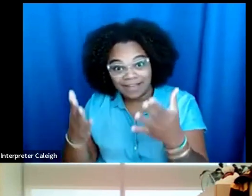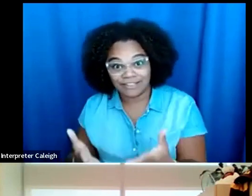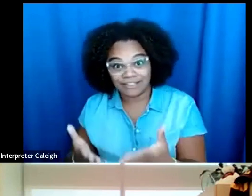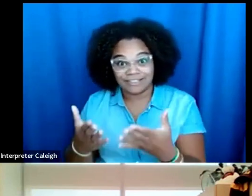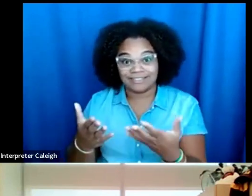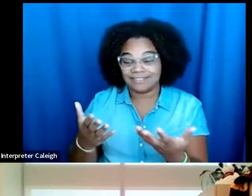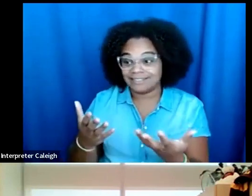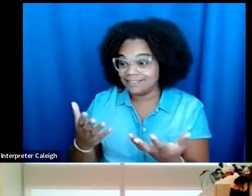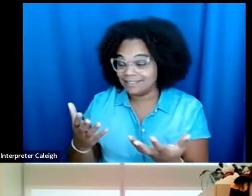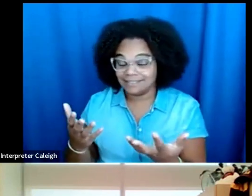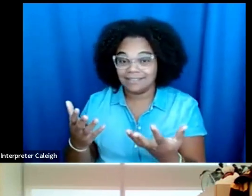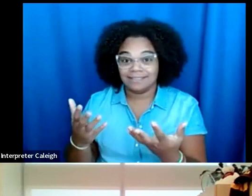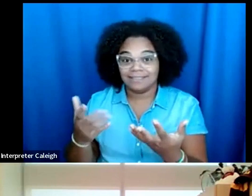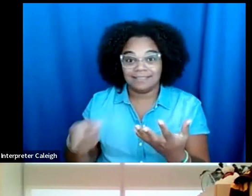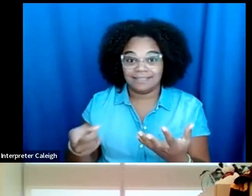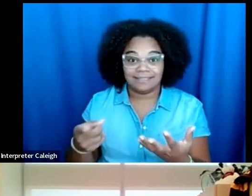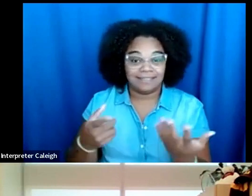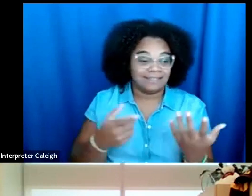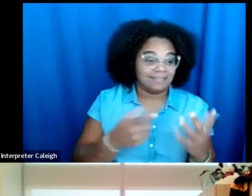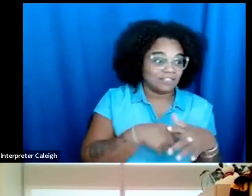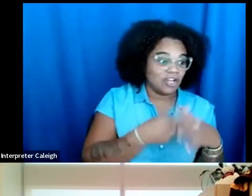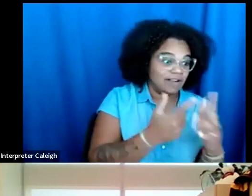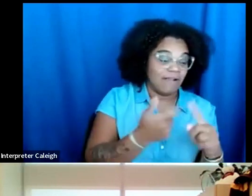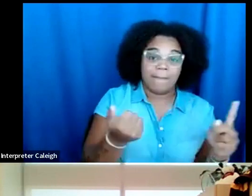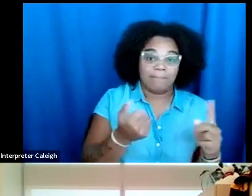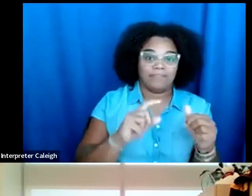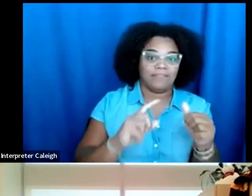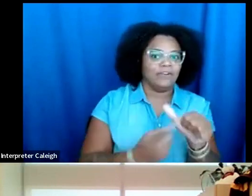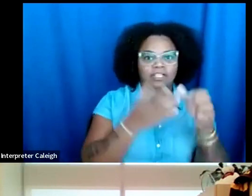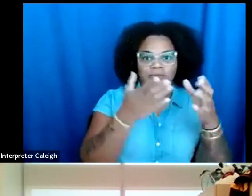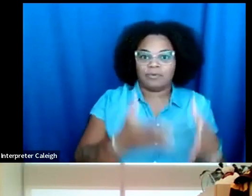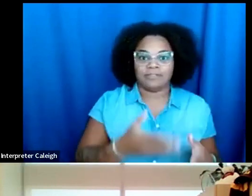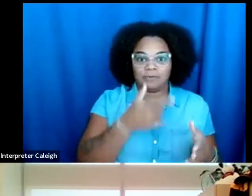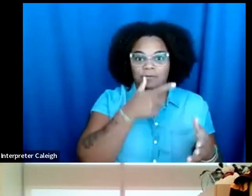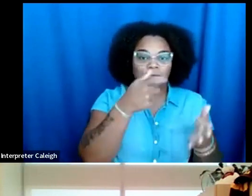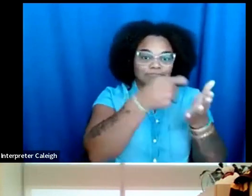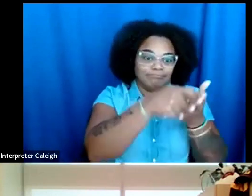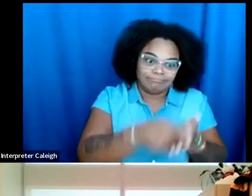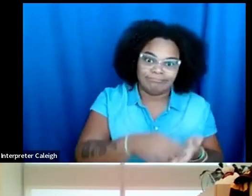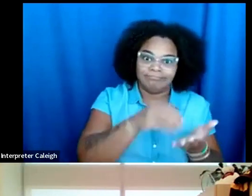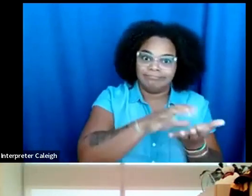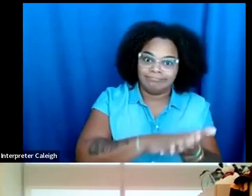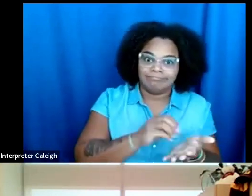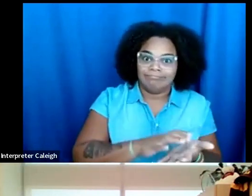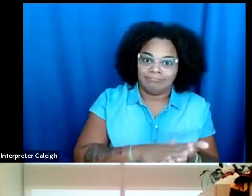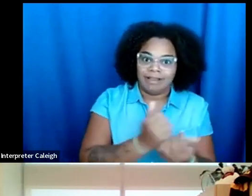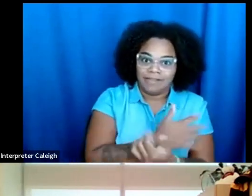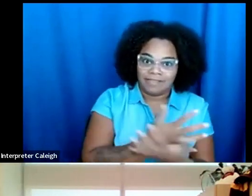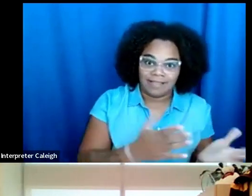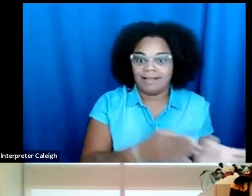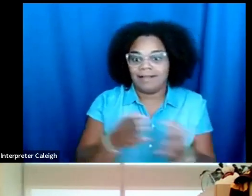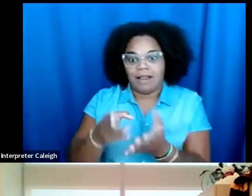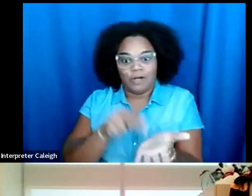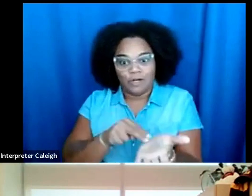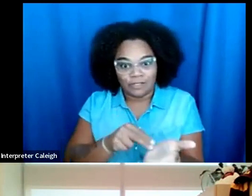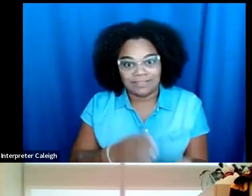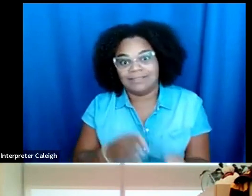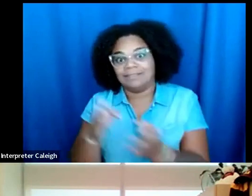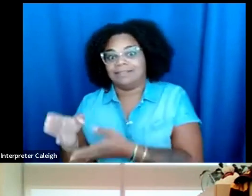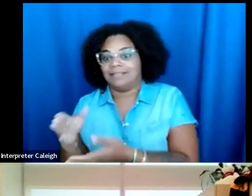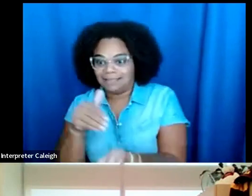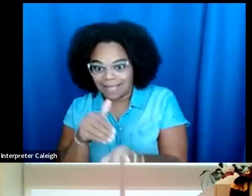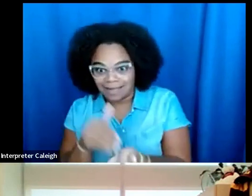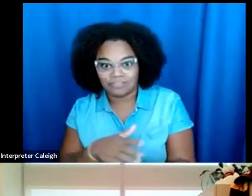once, everything from the intake people to the nurses to the doctors to the, you know, all of the staff,